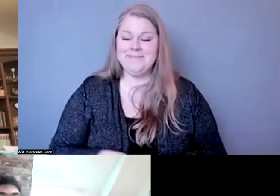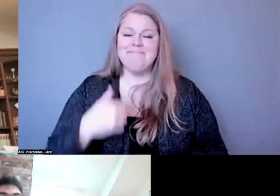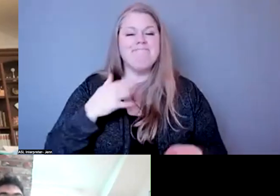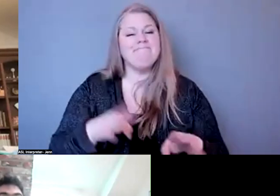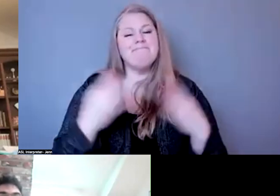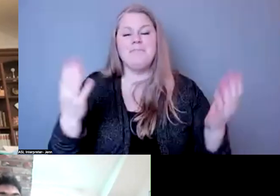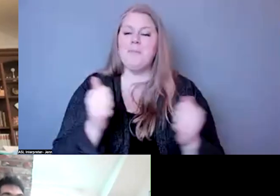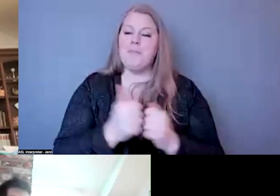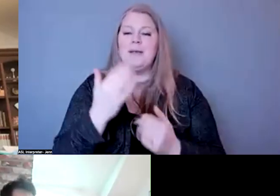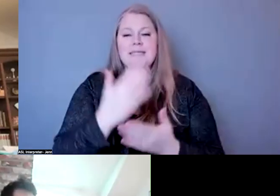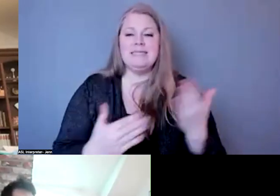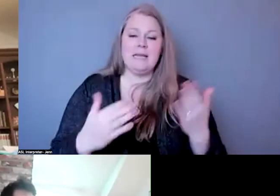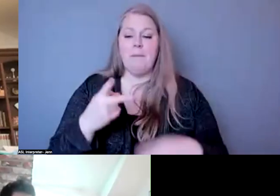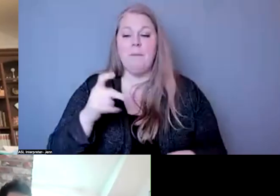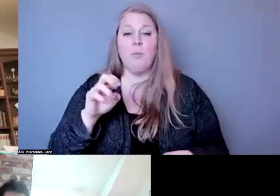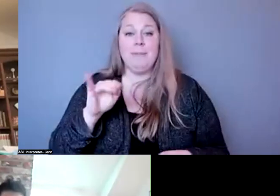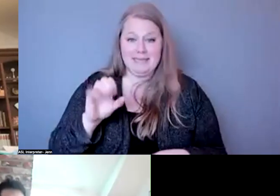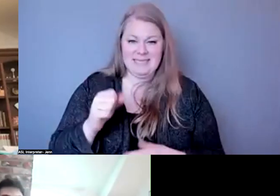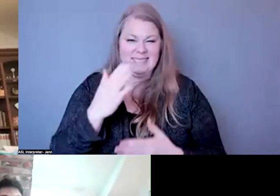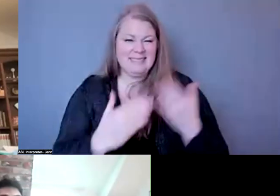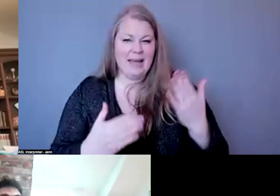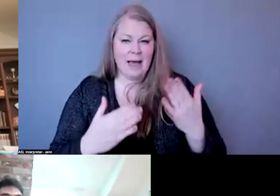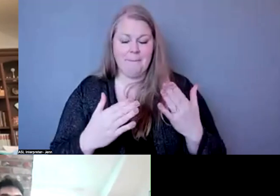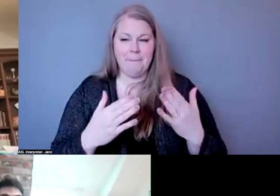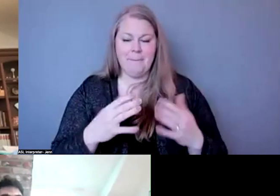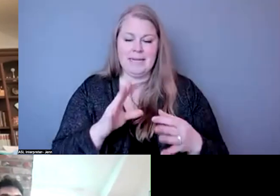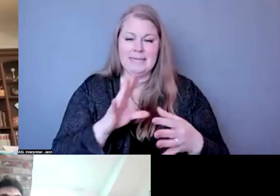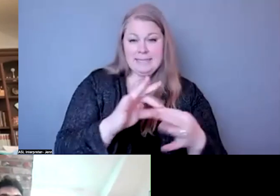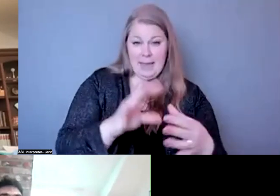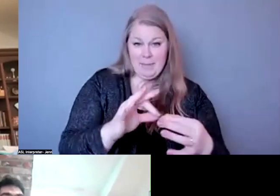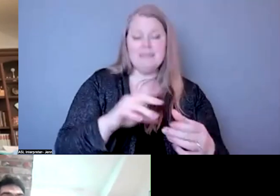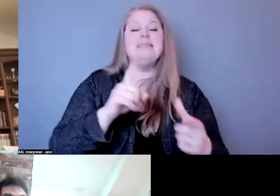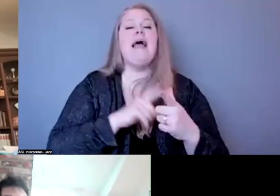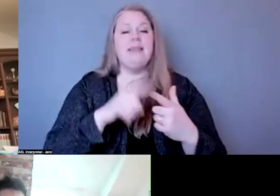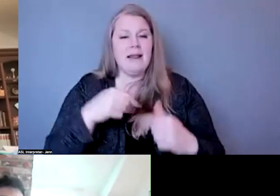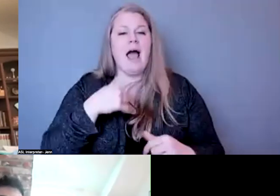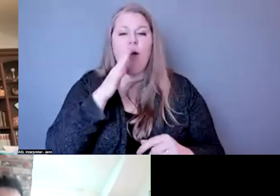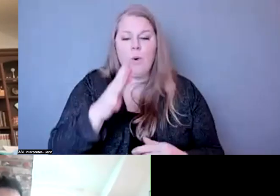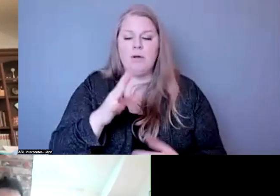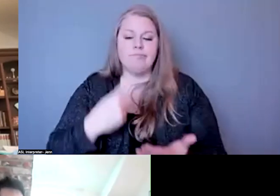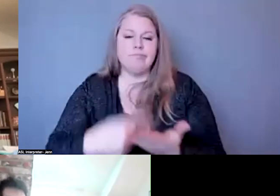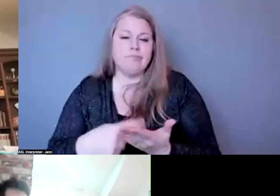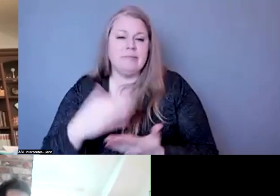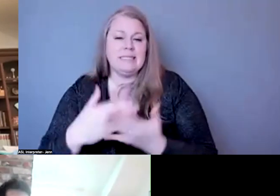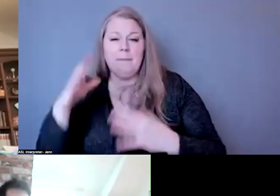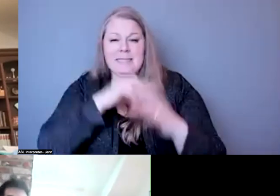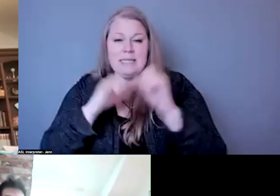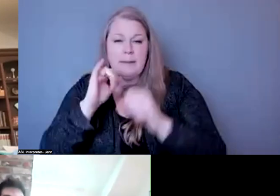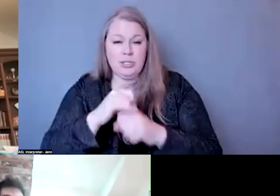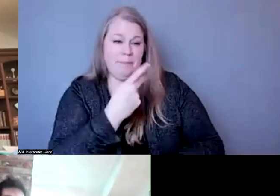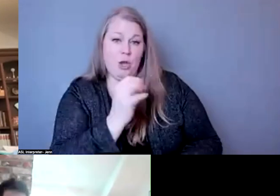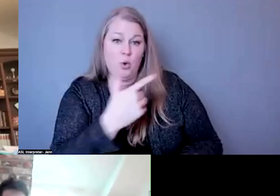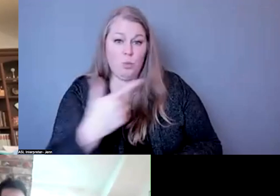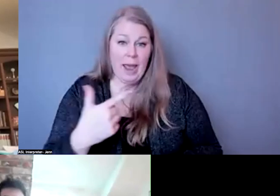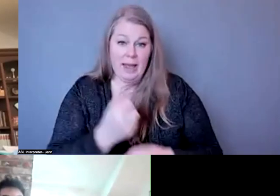of premises, right? A couple of assertions, and then talk about a few assumptions that Greg and I are making in what we